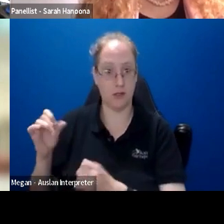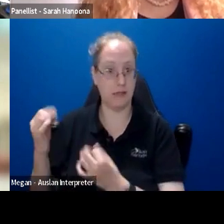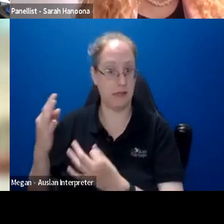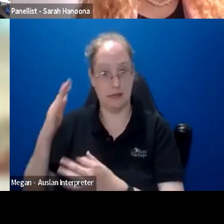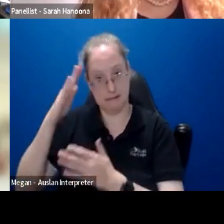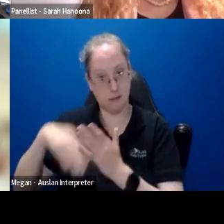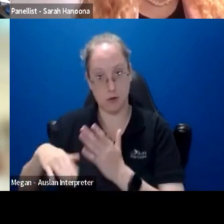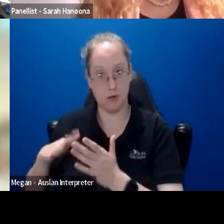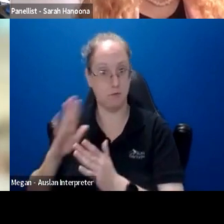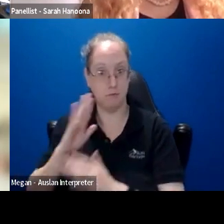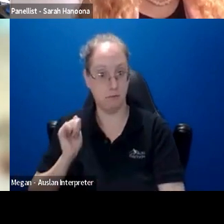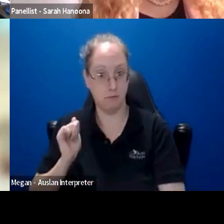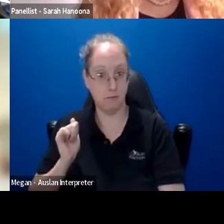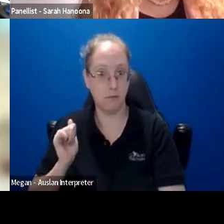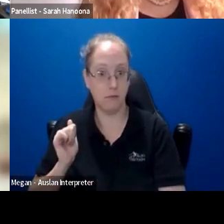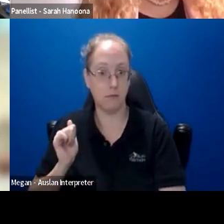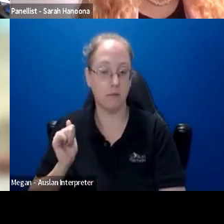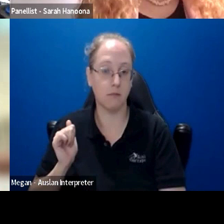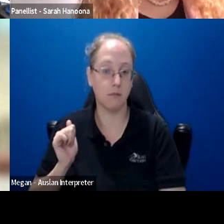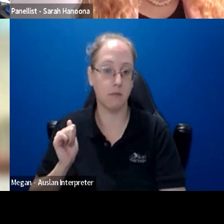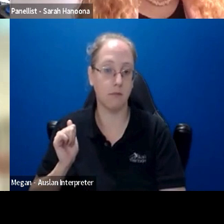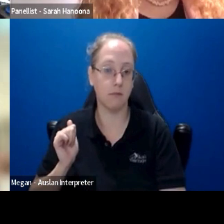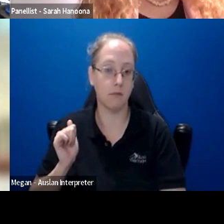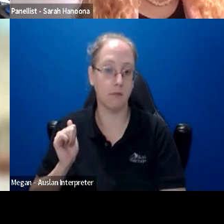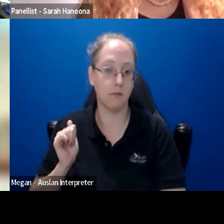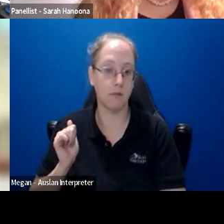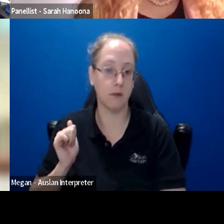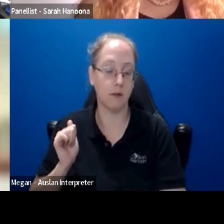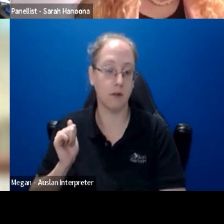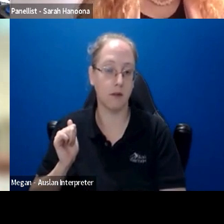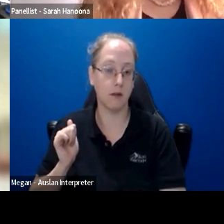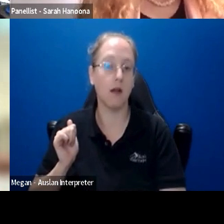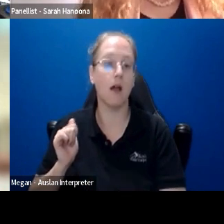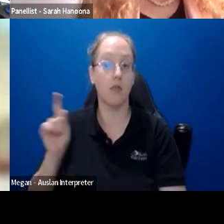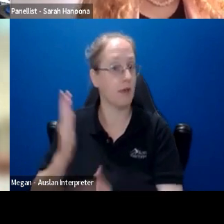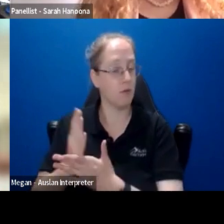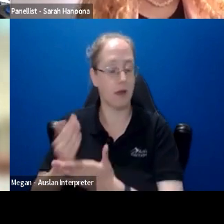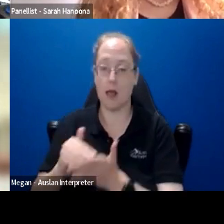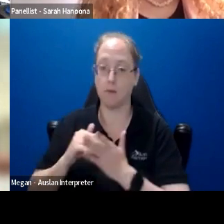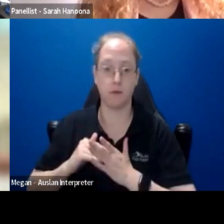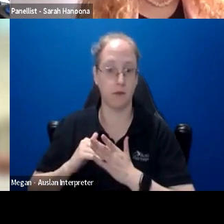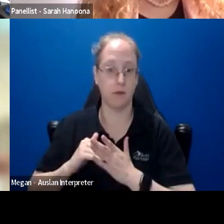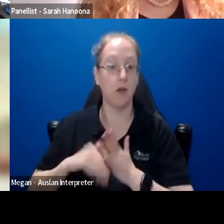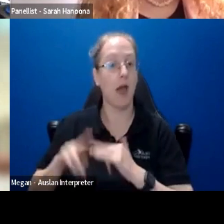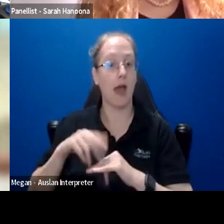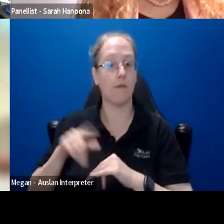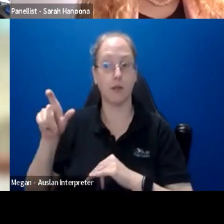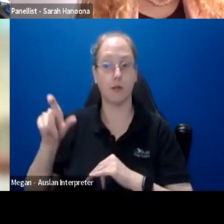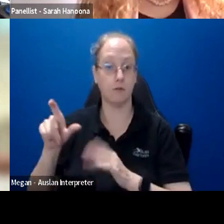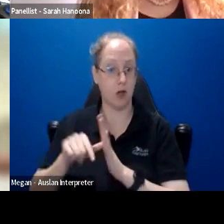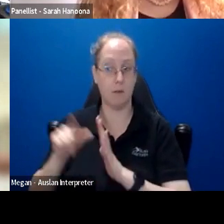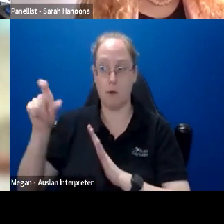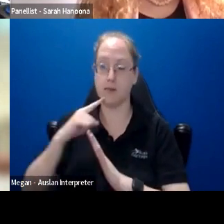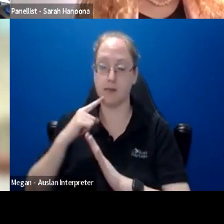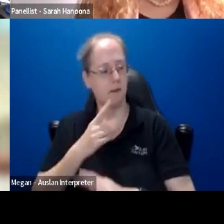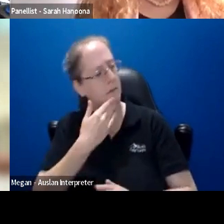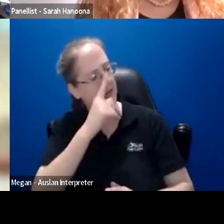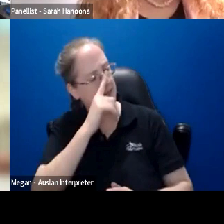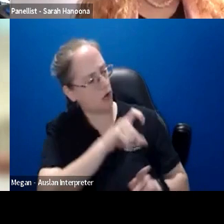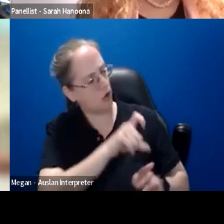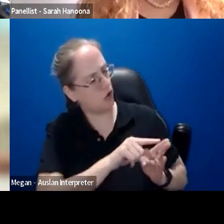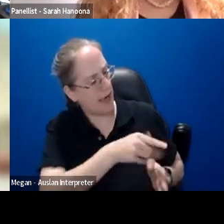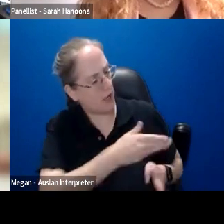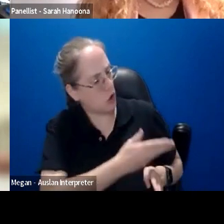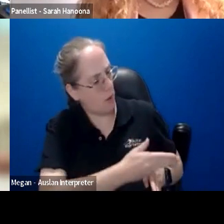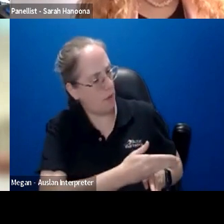stuff and all these stuff. But, they actually helped me. So every time someone would tell me that, oh, can you do this job for us? I used to